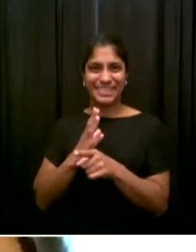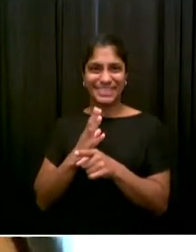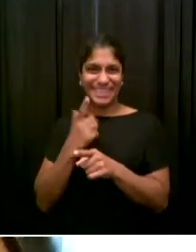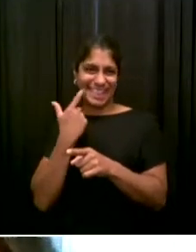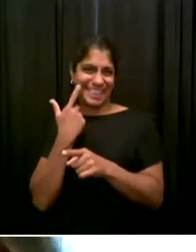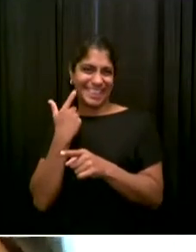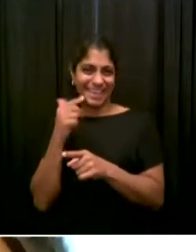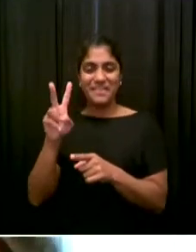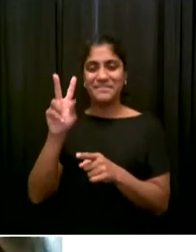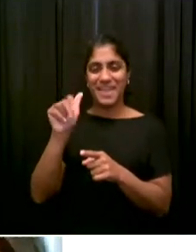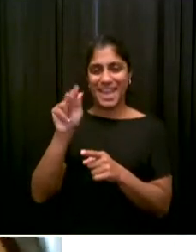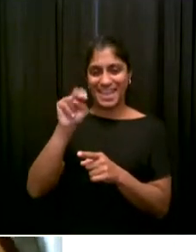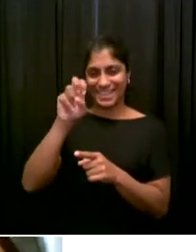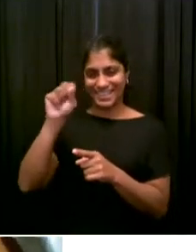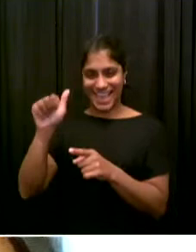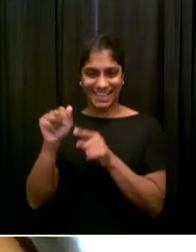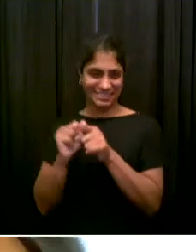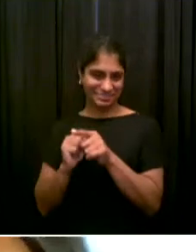voice after an election.